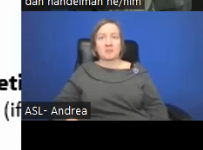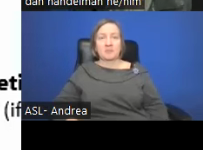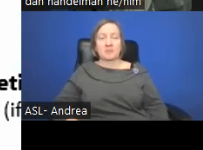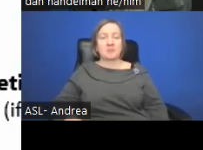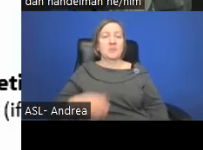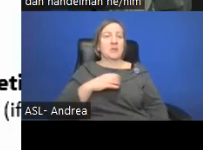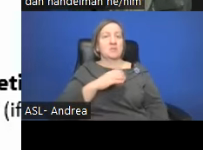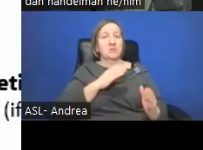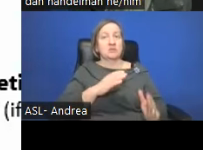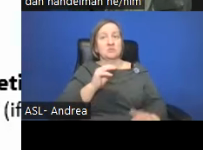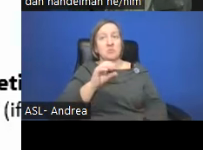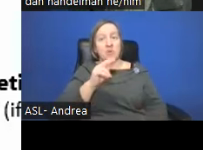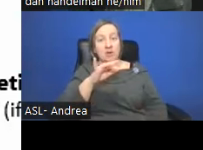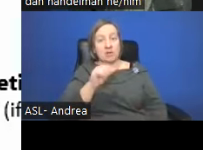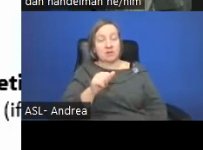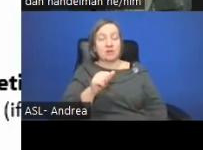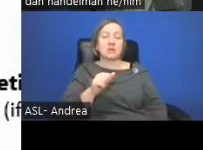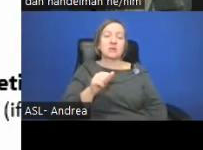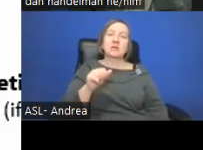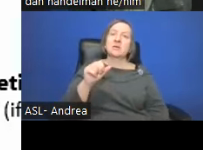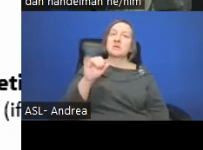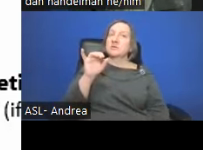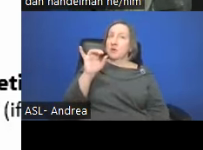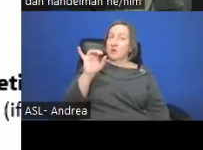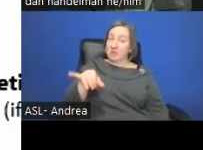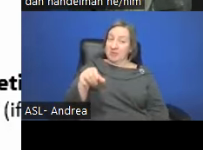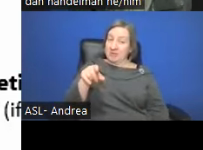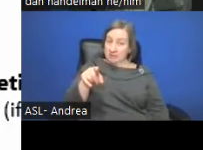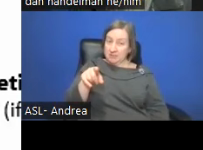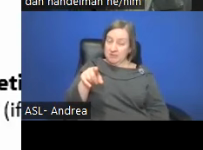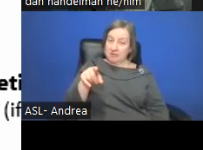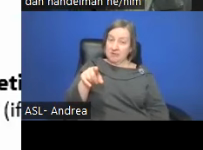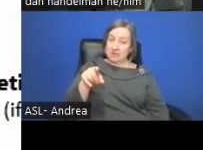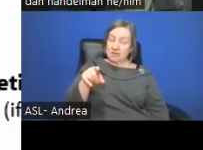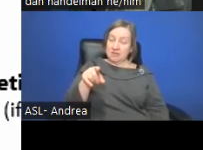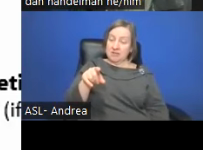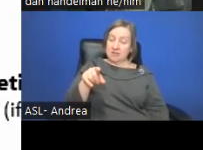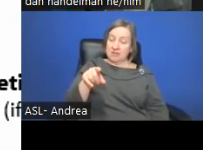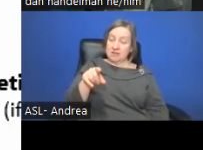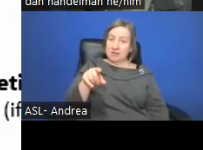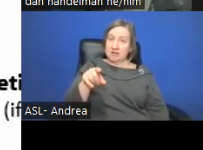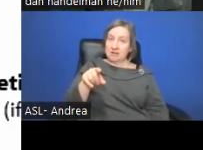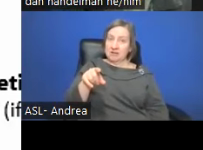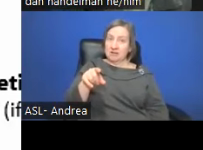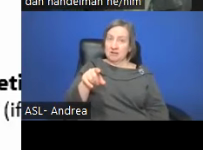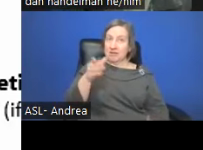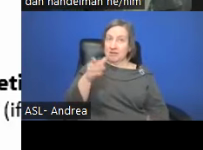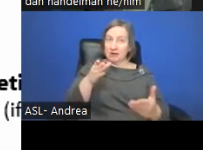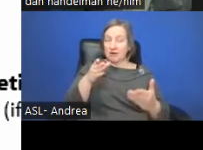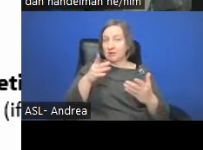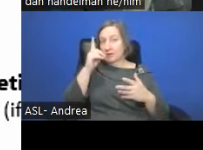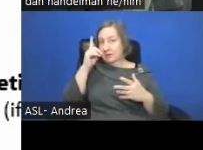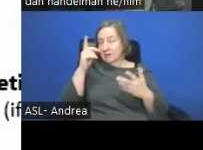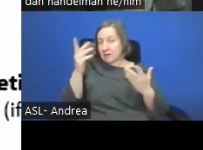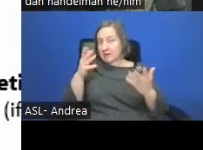Commissioner Monica? So is this here so that police officers are not